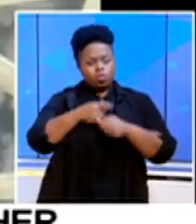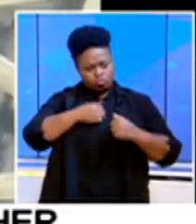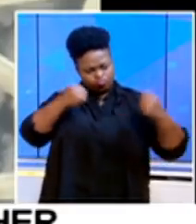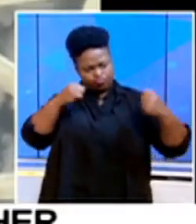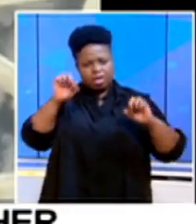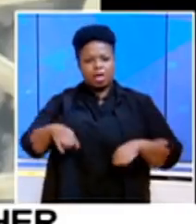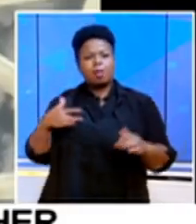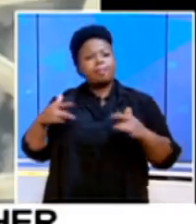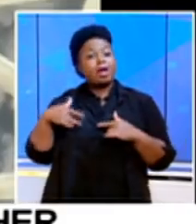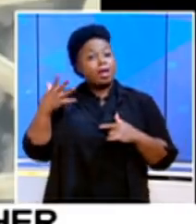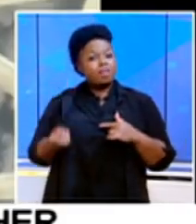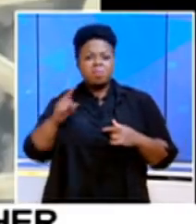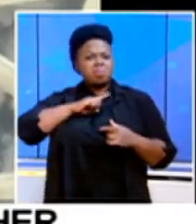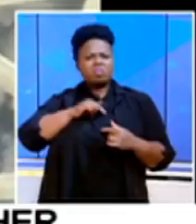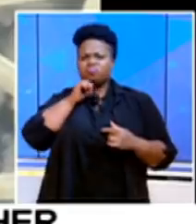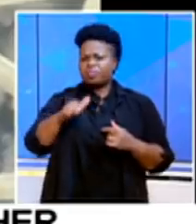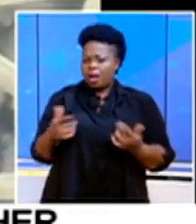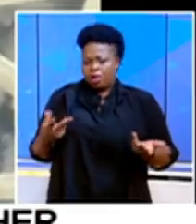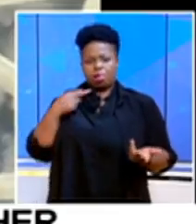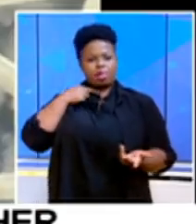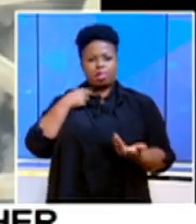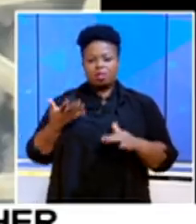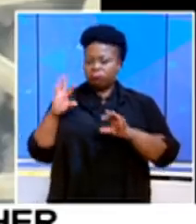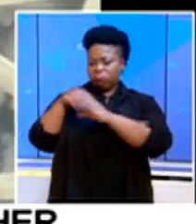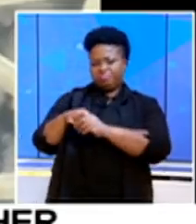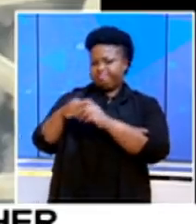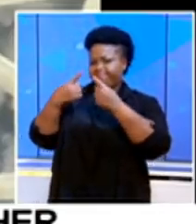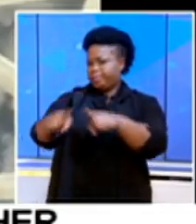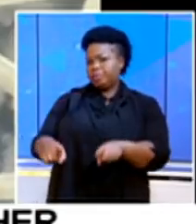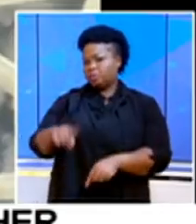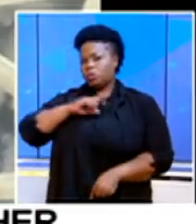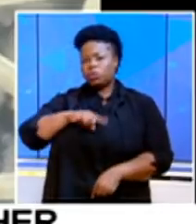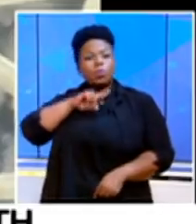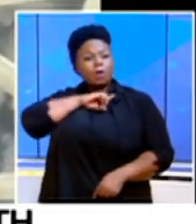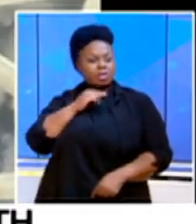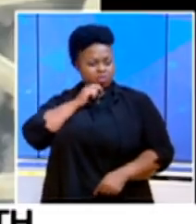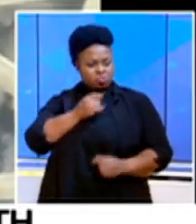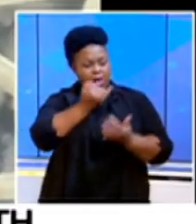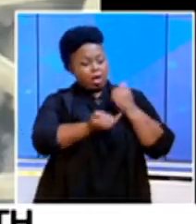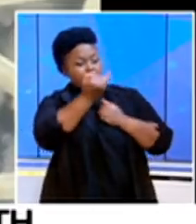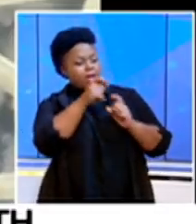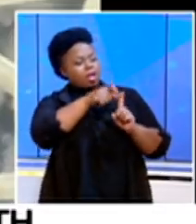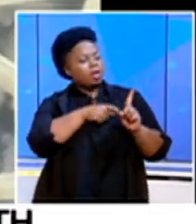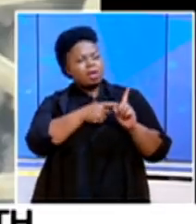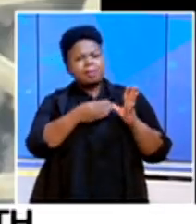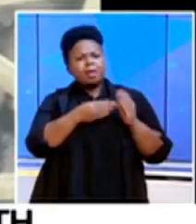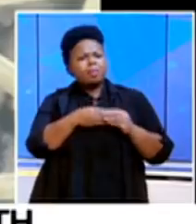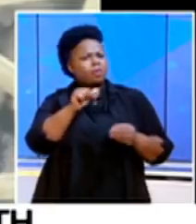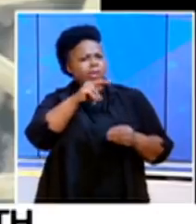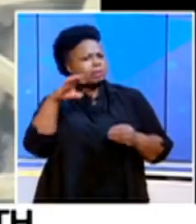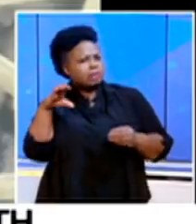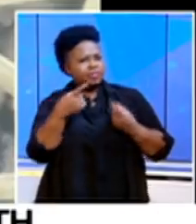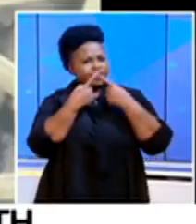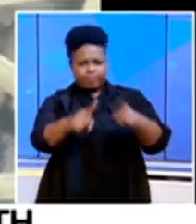its own concern that it cannot associate with such, and that no individual member of the African